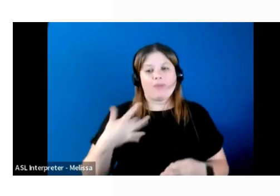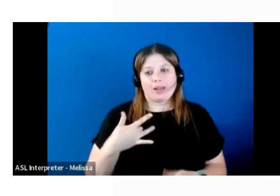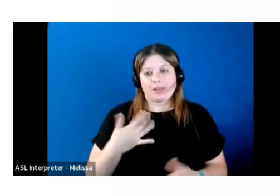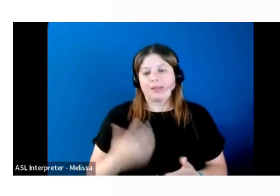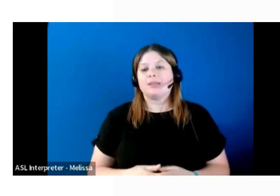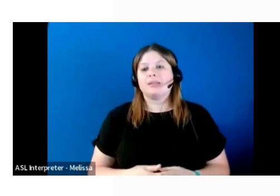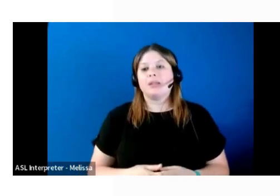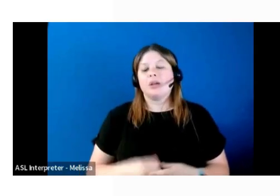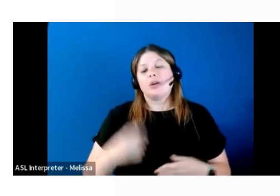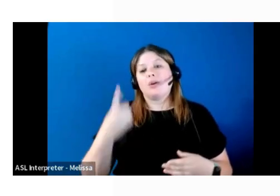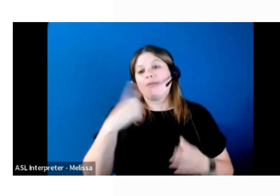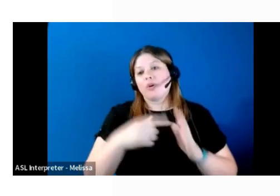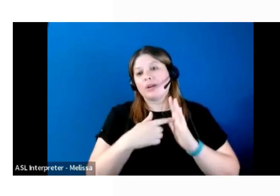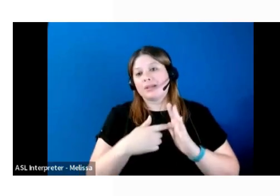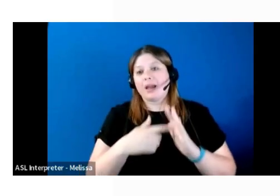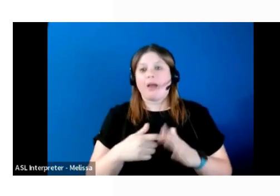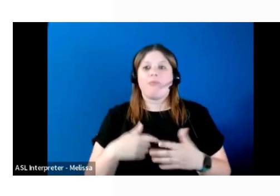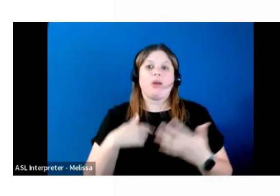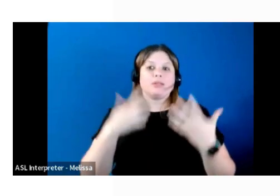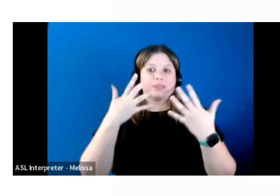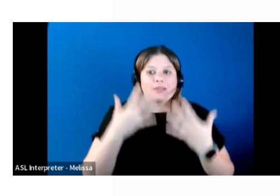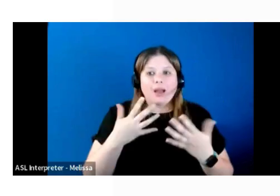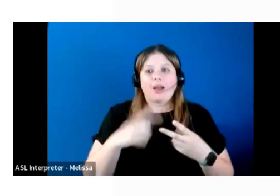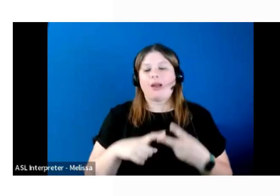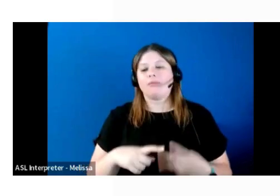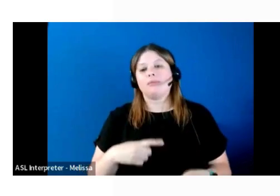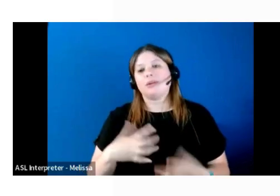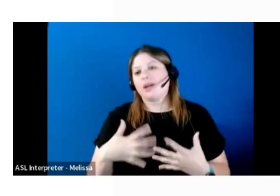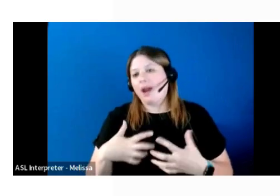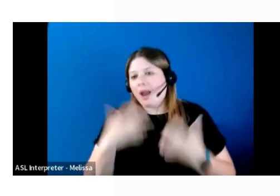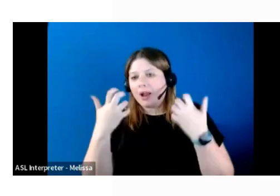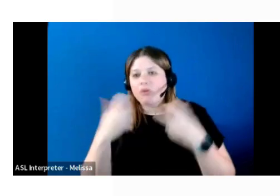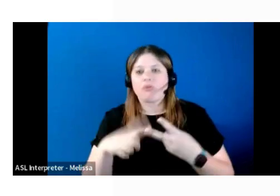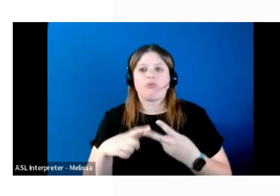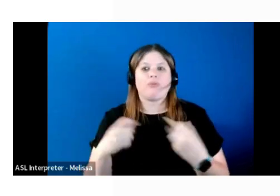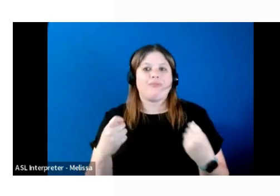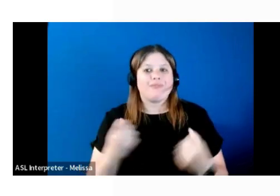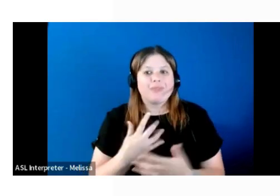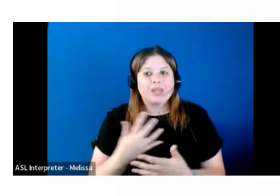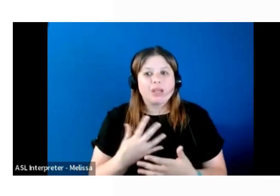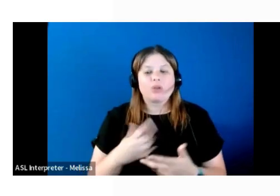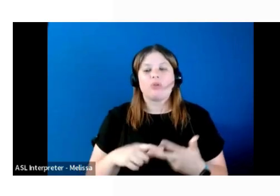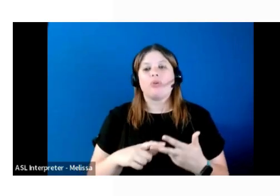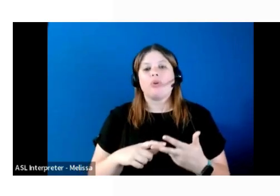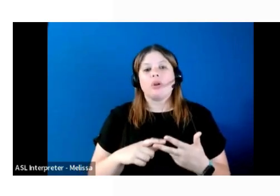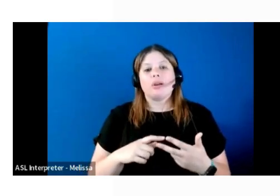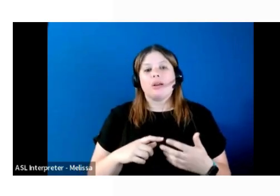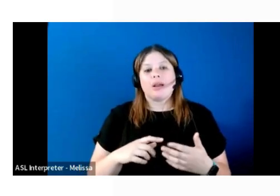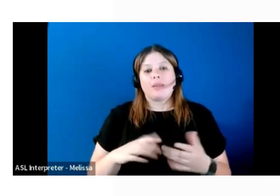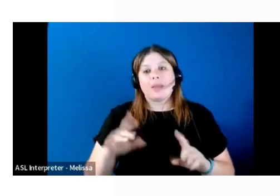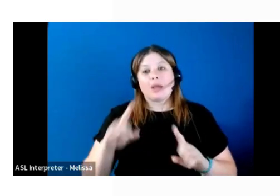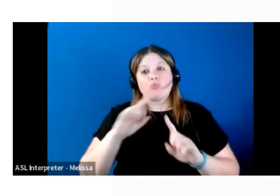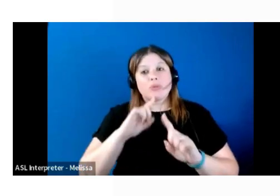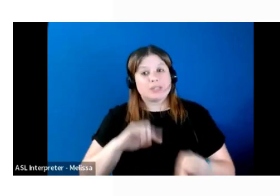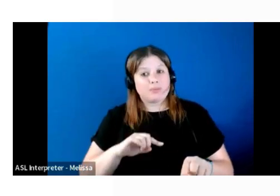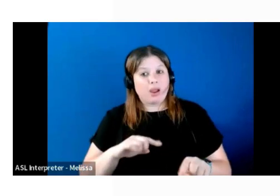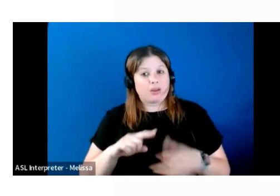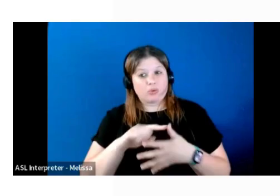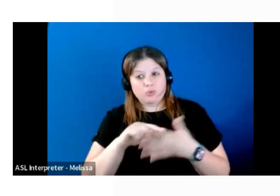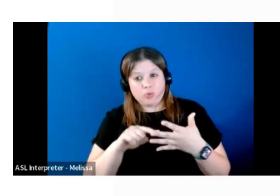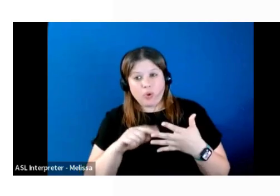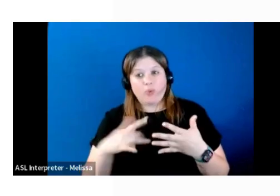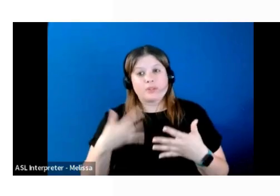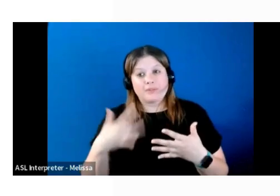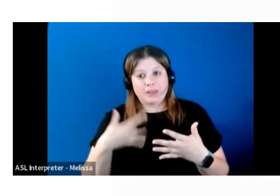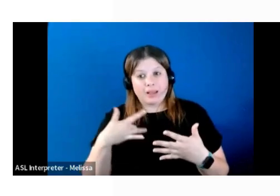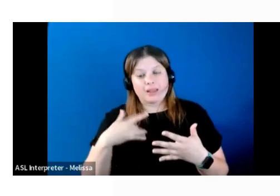example, sadness, anger, fear, um, and responding to them as you might do for a close